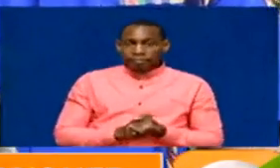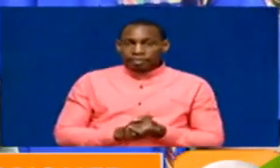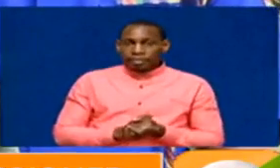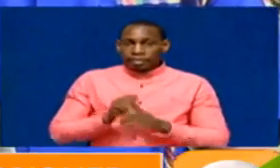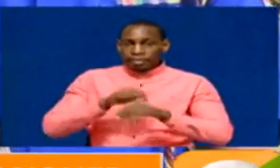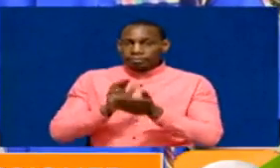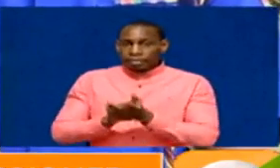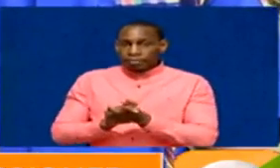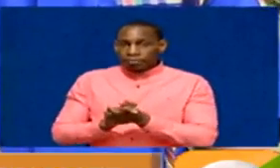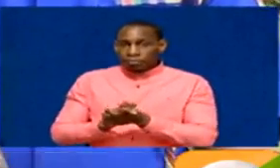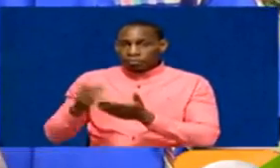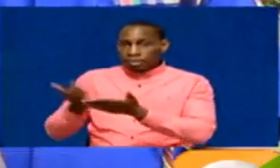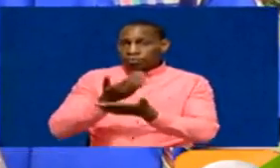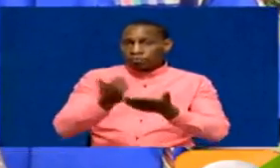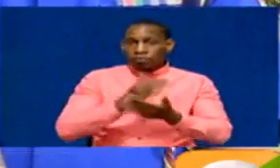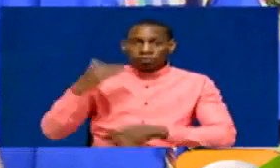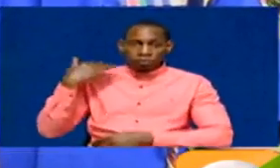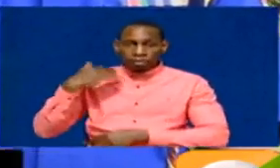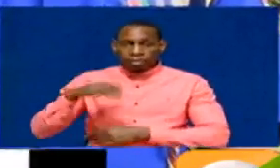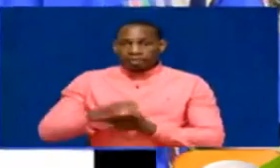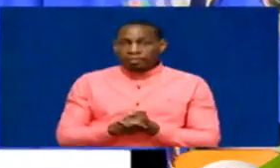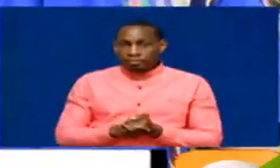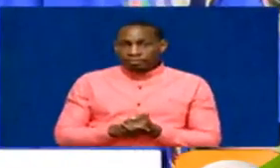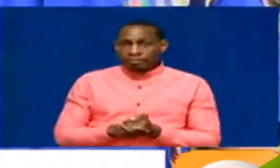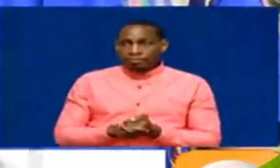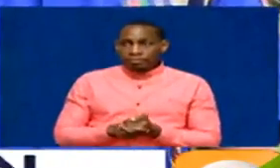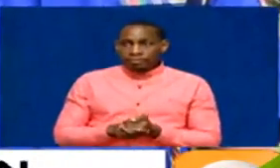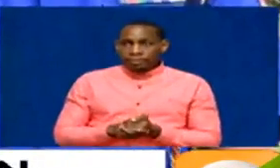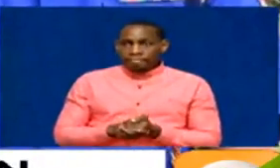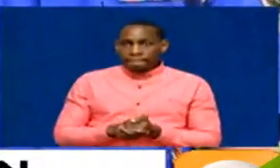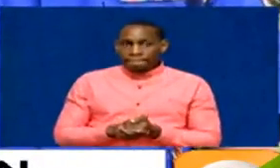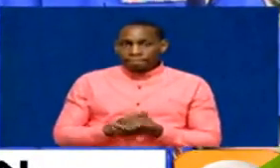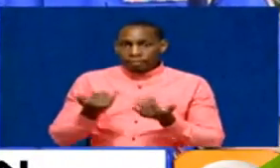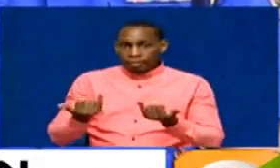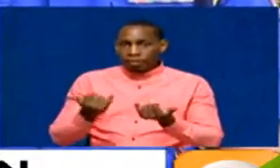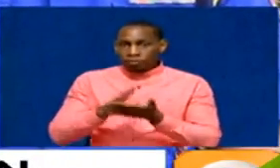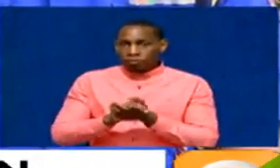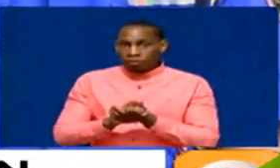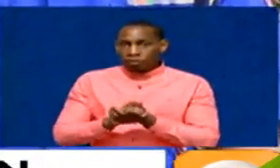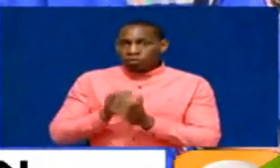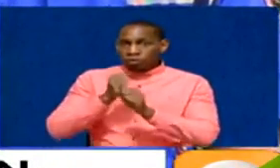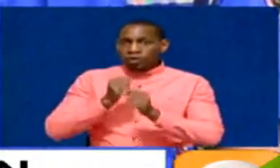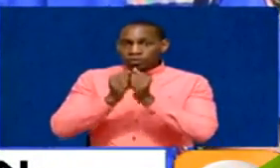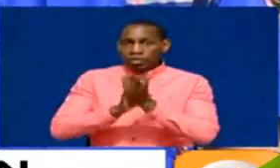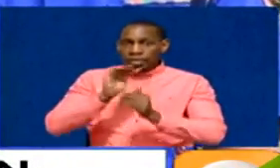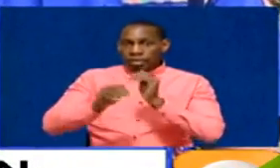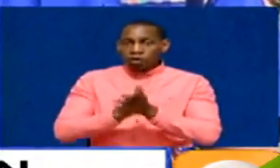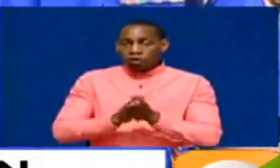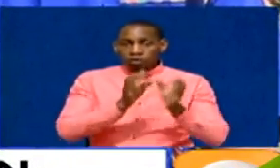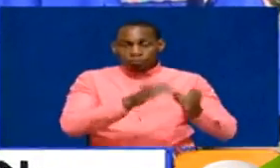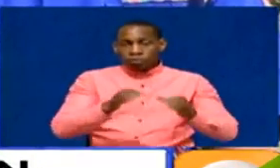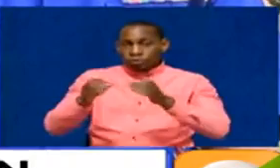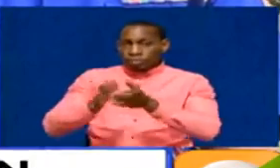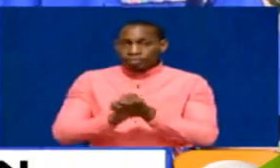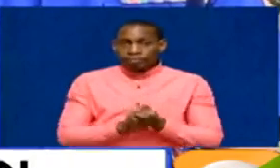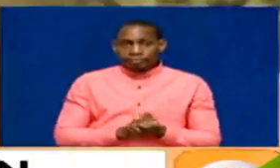as we clear the area of the bandits, of course now we'll deploy the NPR. We are going to work with all the formed units who